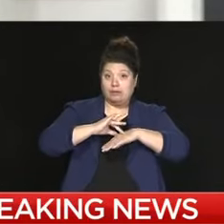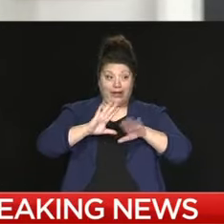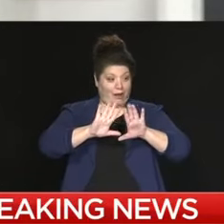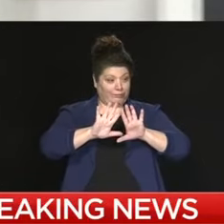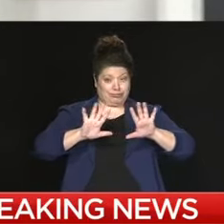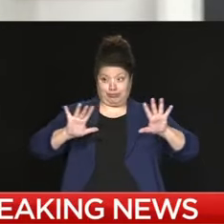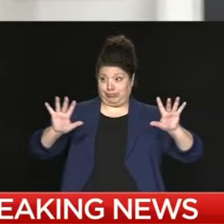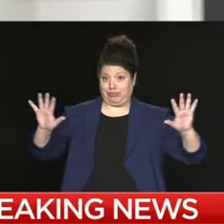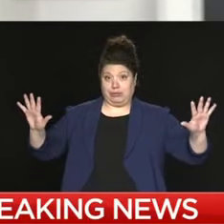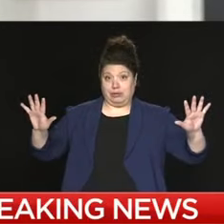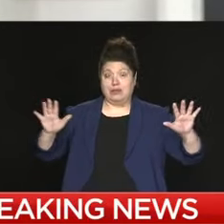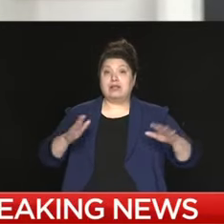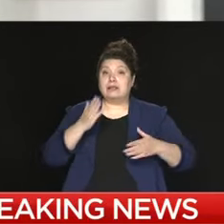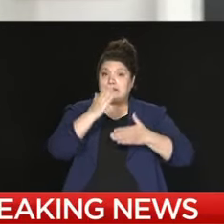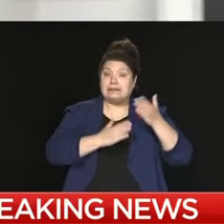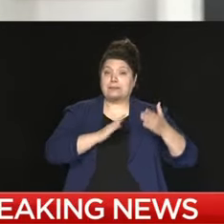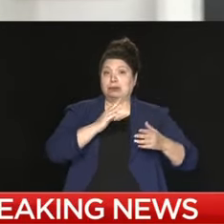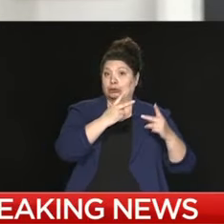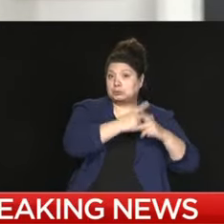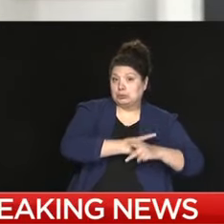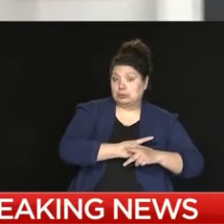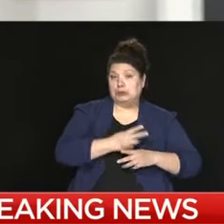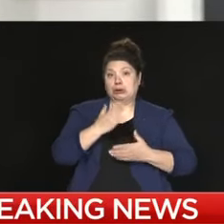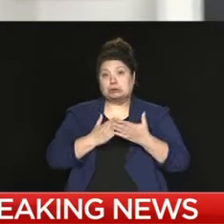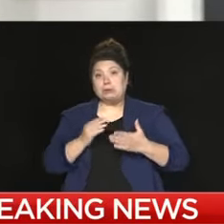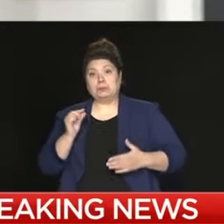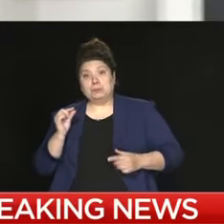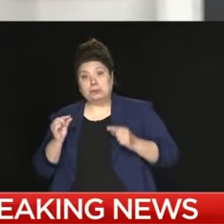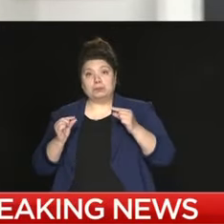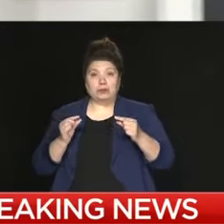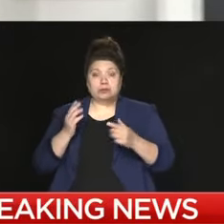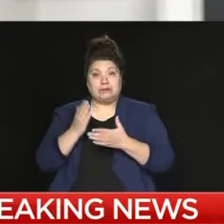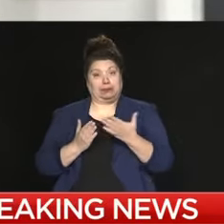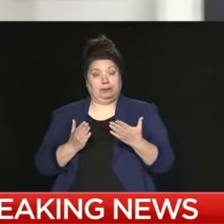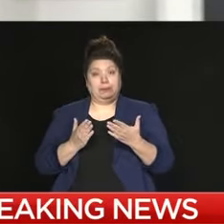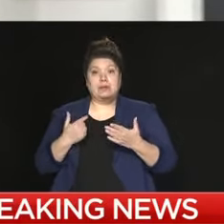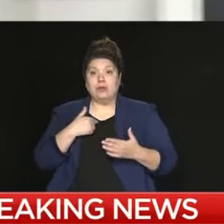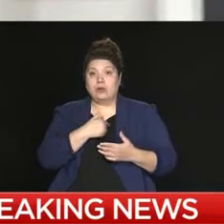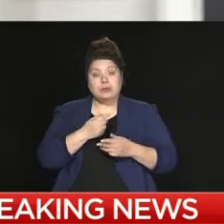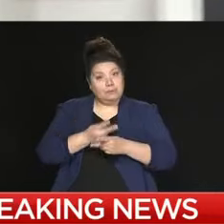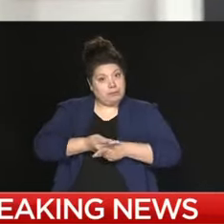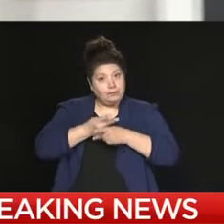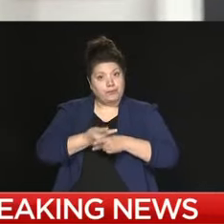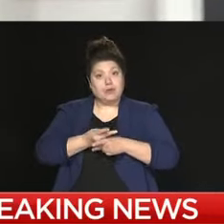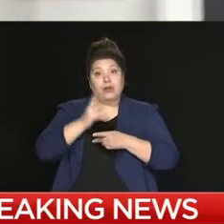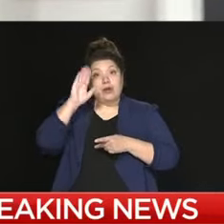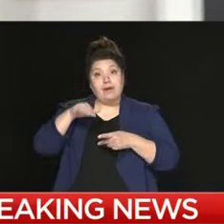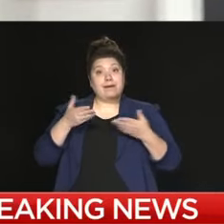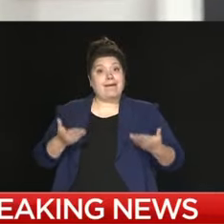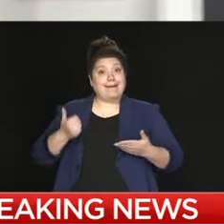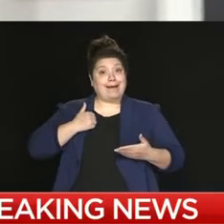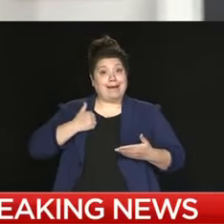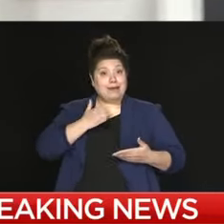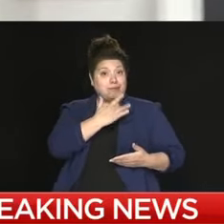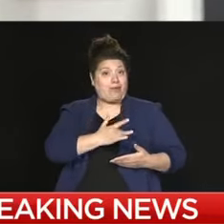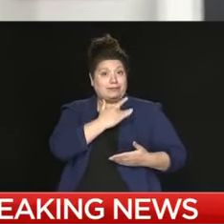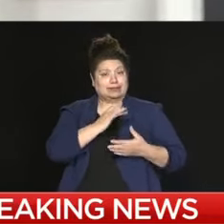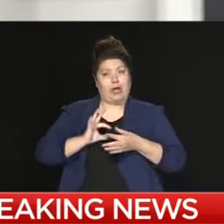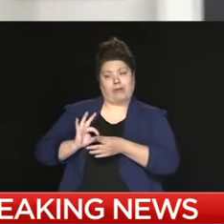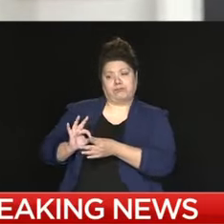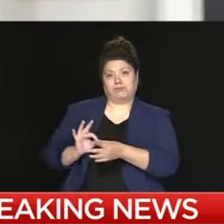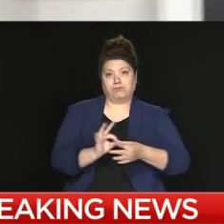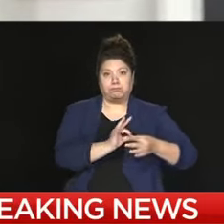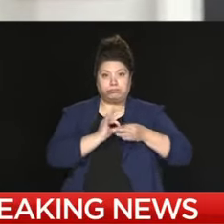have been hit harder than others during this pandemic. We're a federation, so we have to adapt our response to the realities